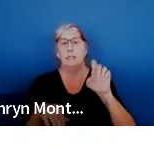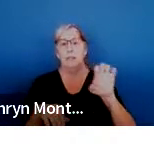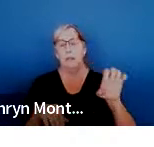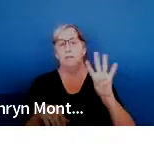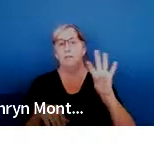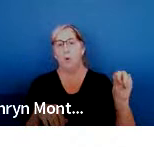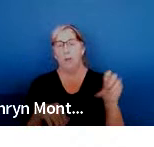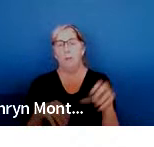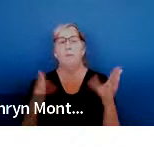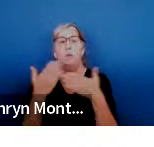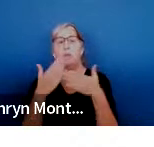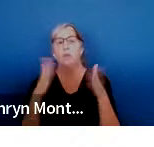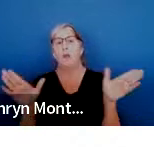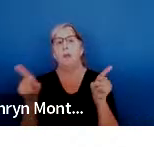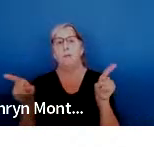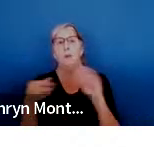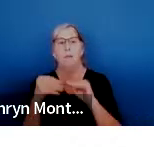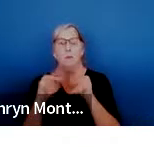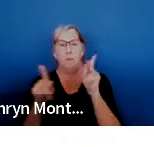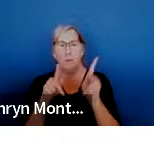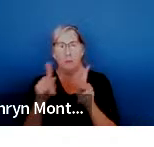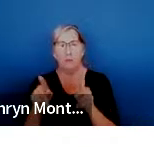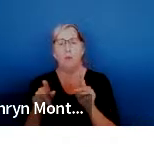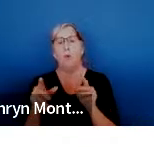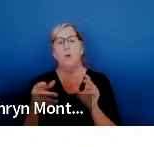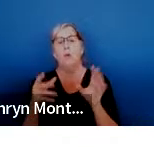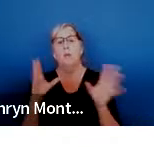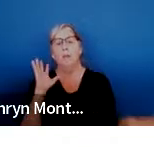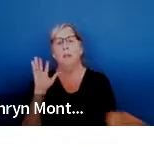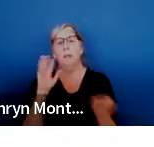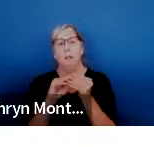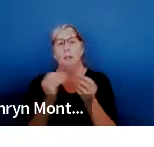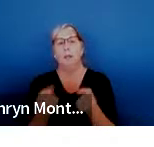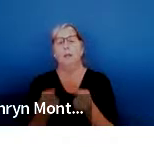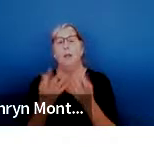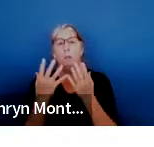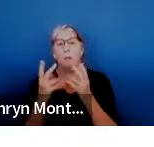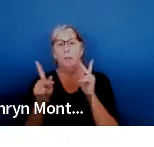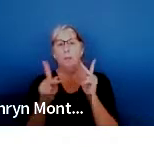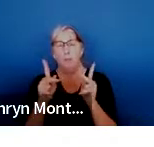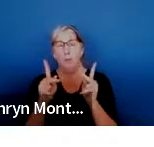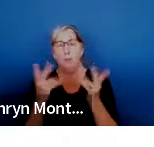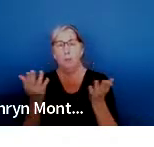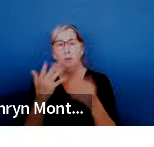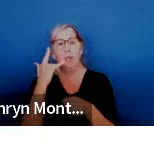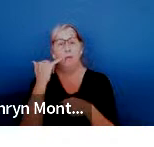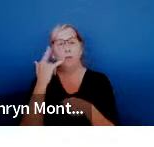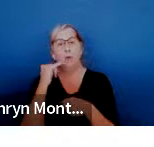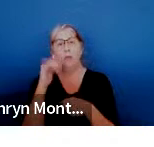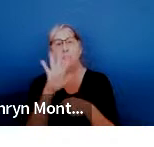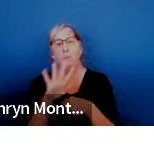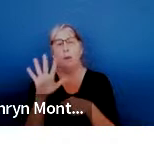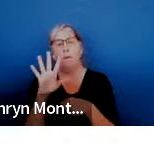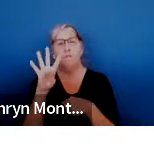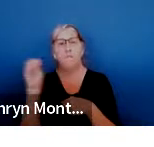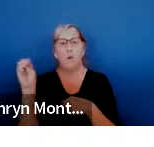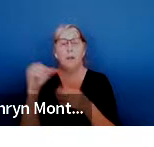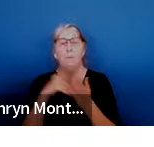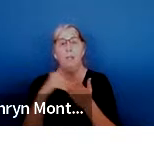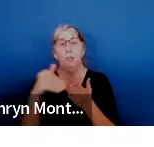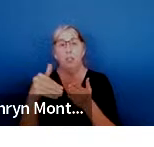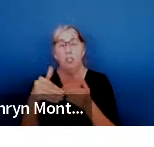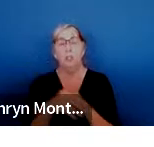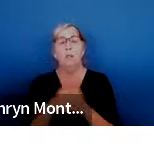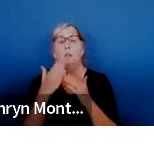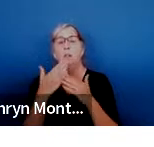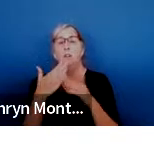population. So again, they take the population of the state of California, which is around 40 million,